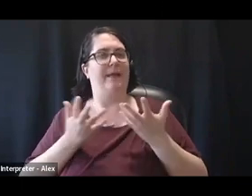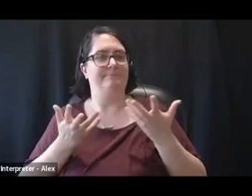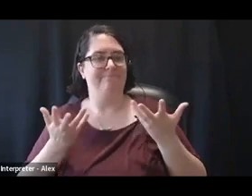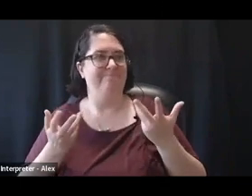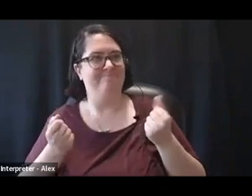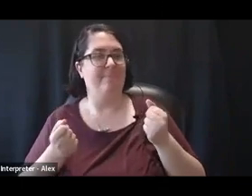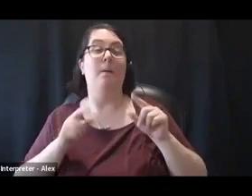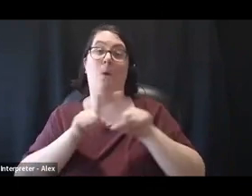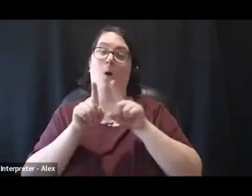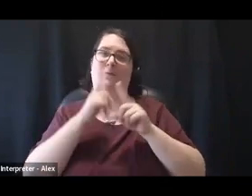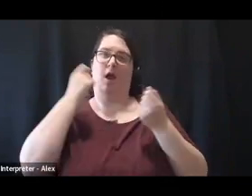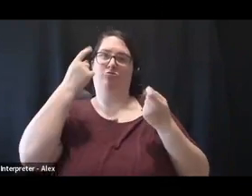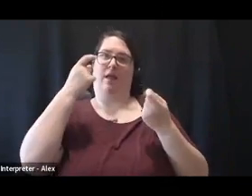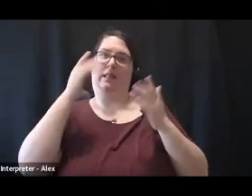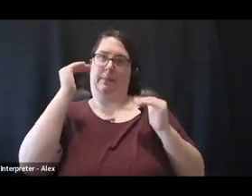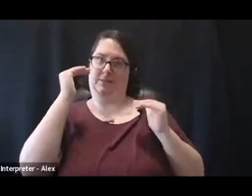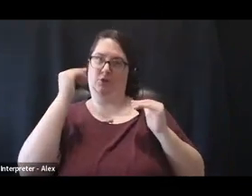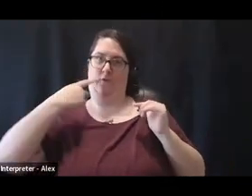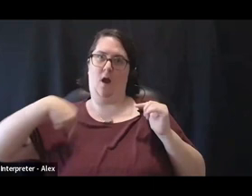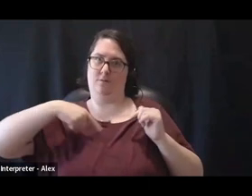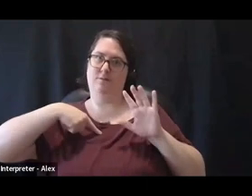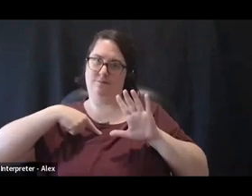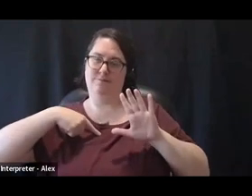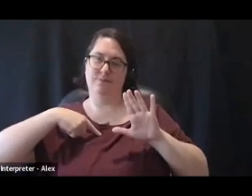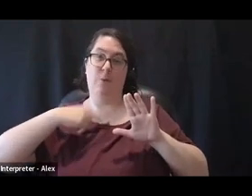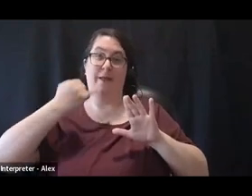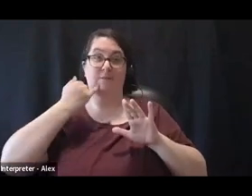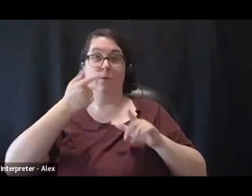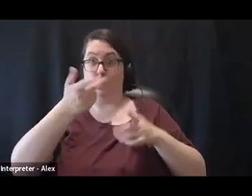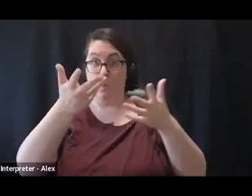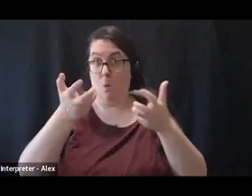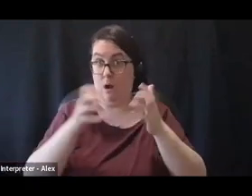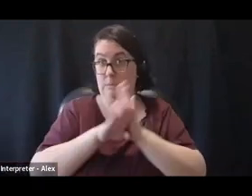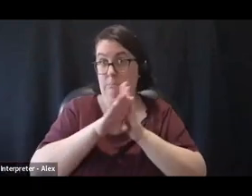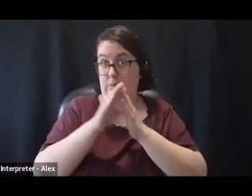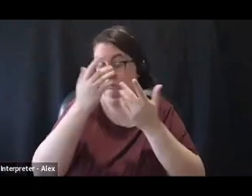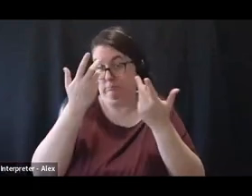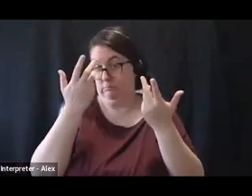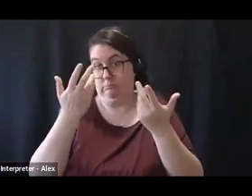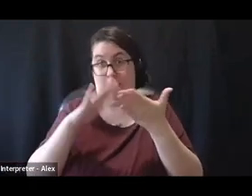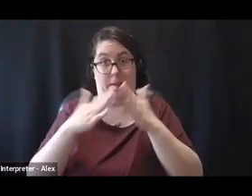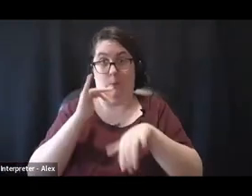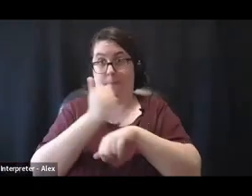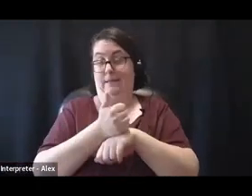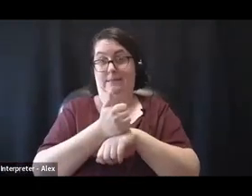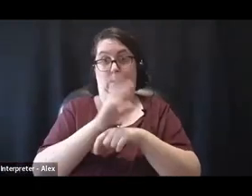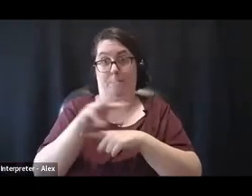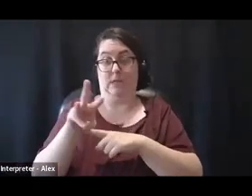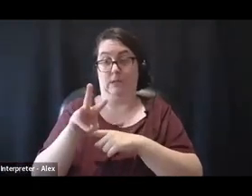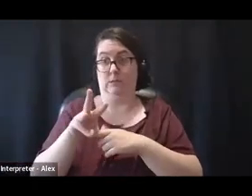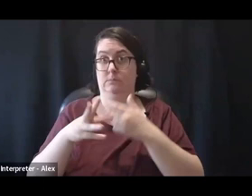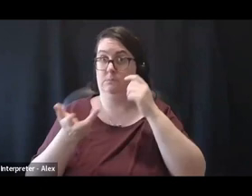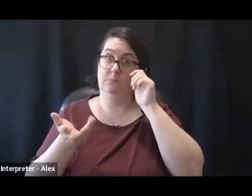also understanding the expectations that we have. So if you want to build a community-based